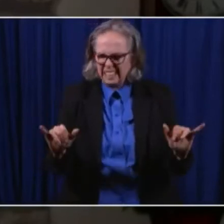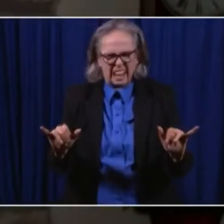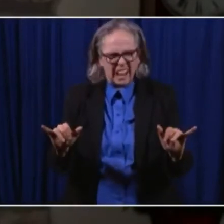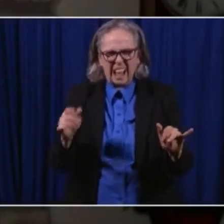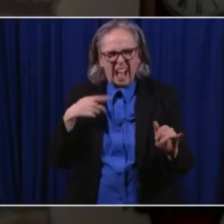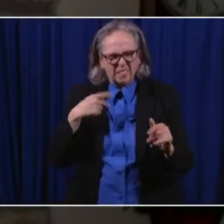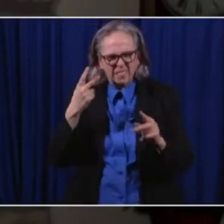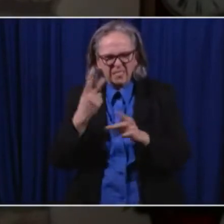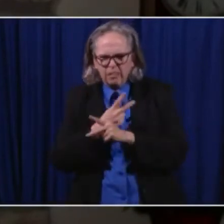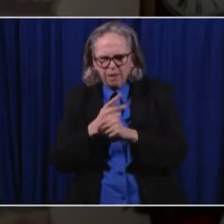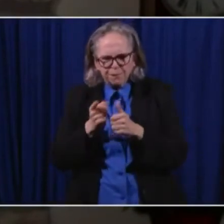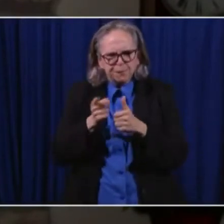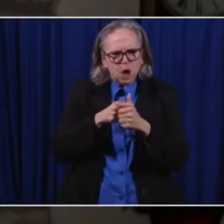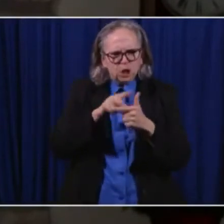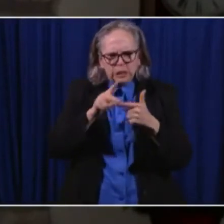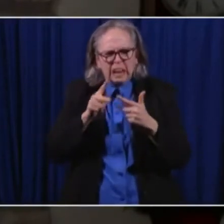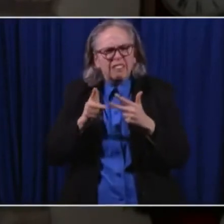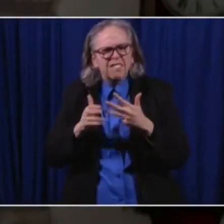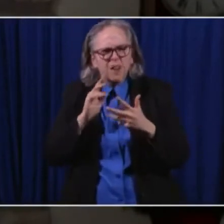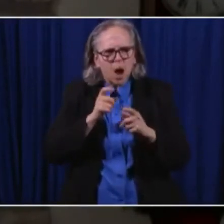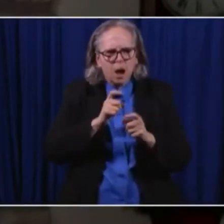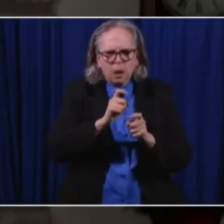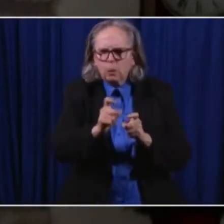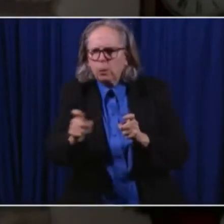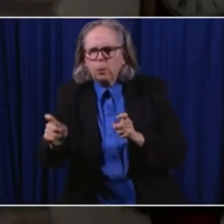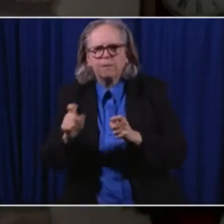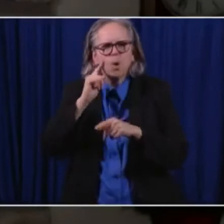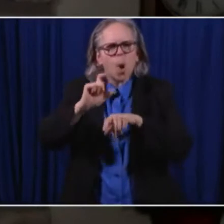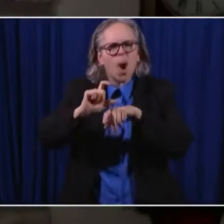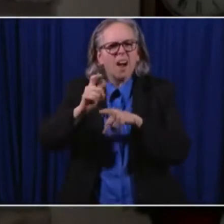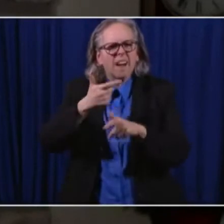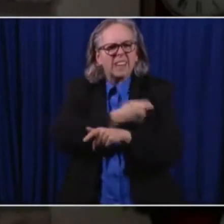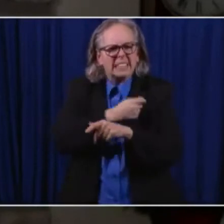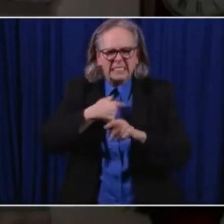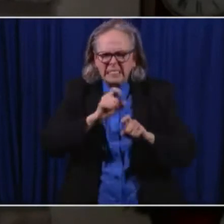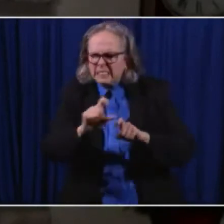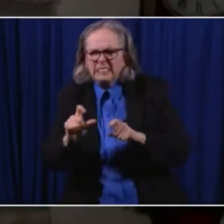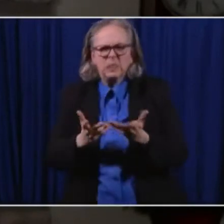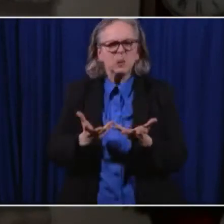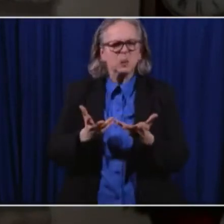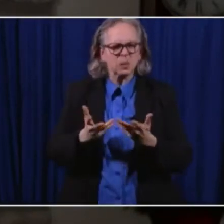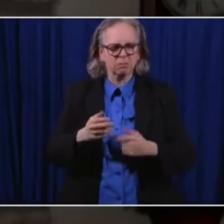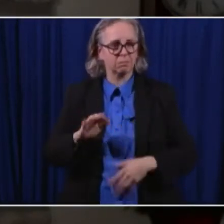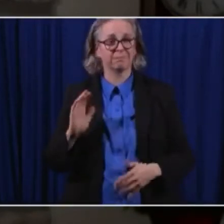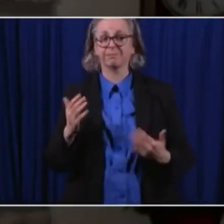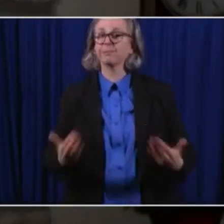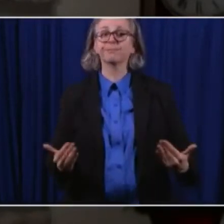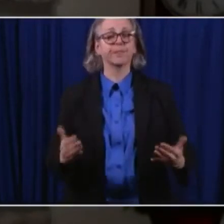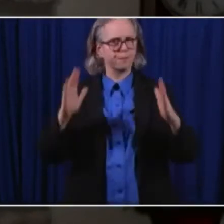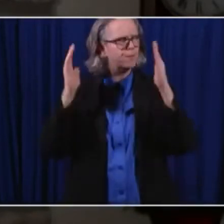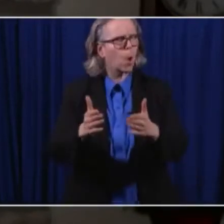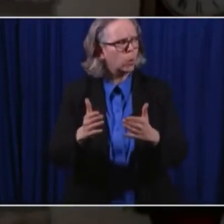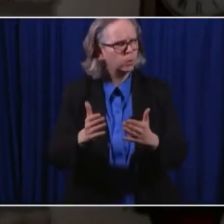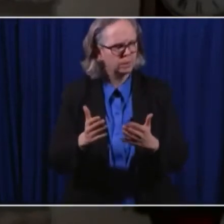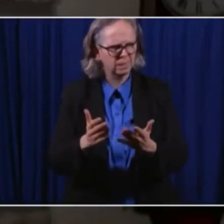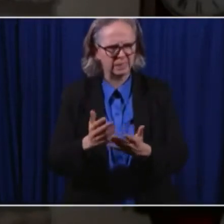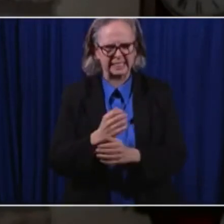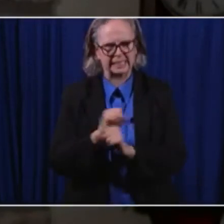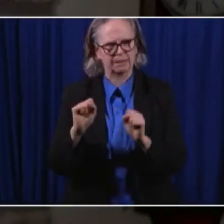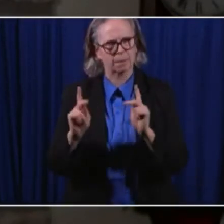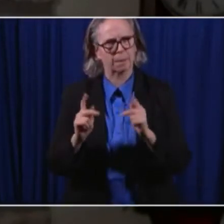at that. Again, our focus, is going to remain on saving lives, and the most efficient and